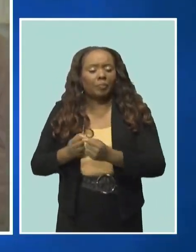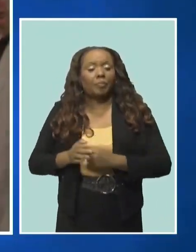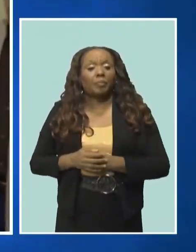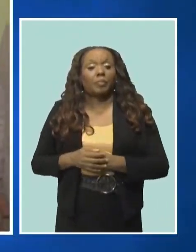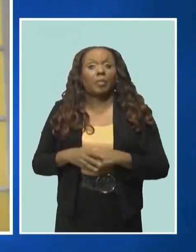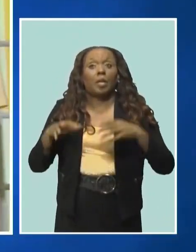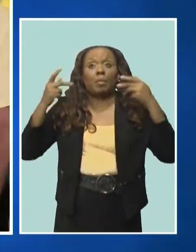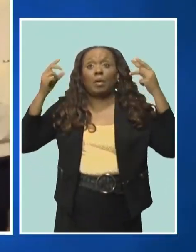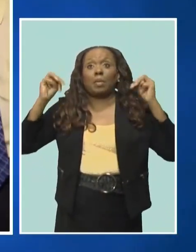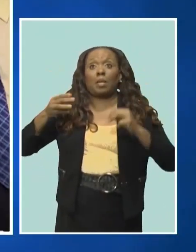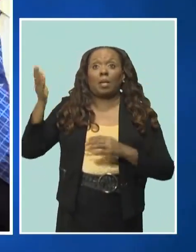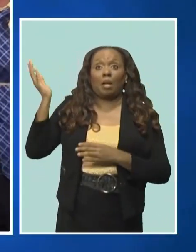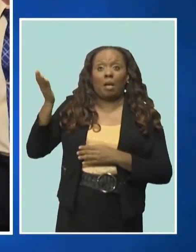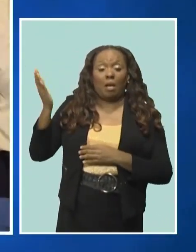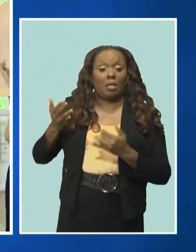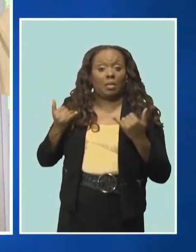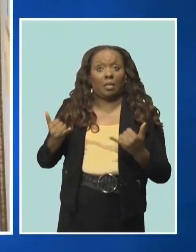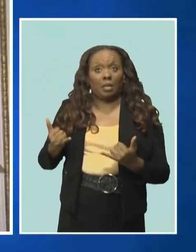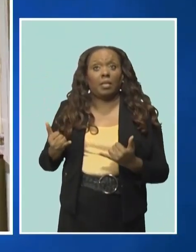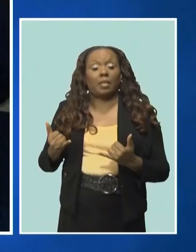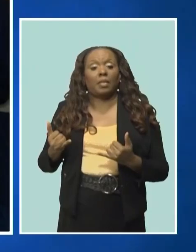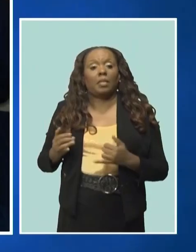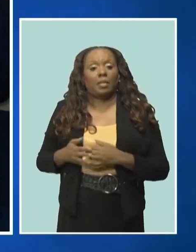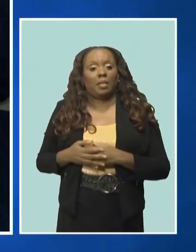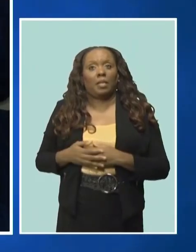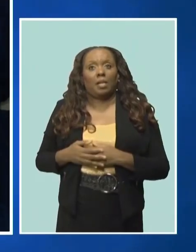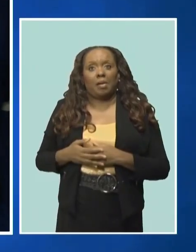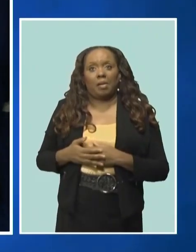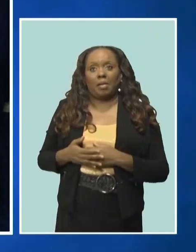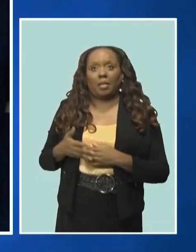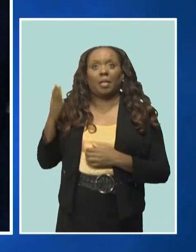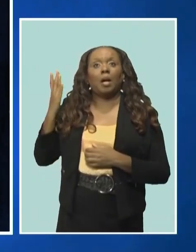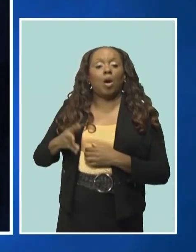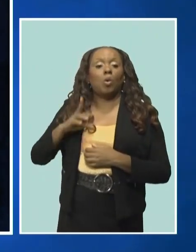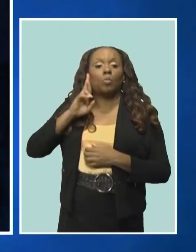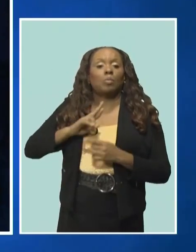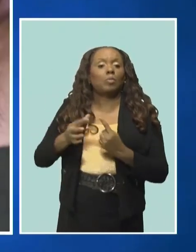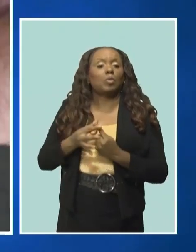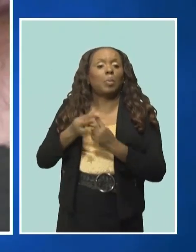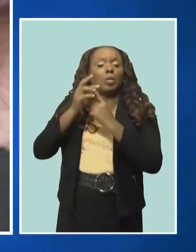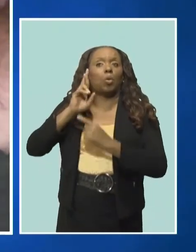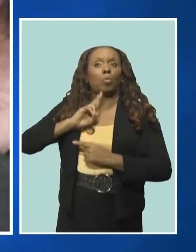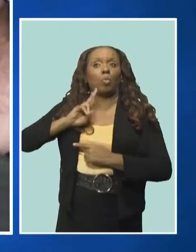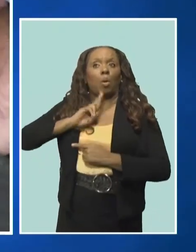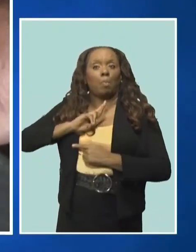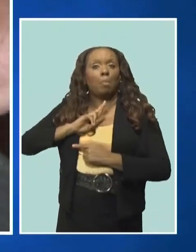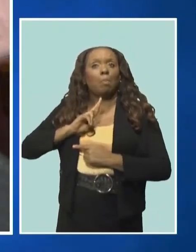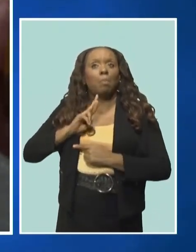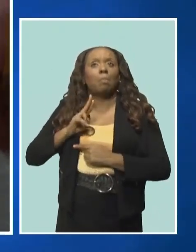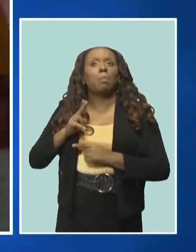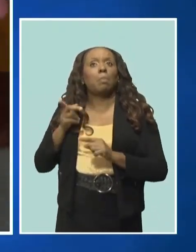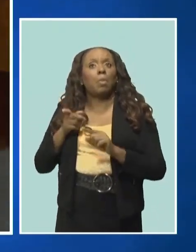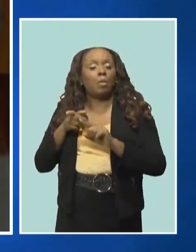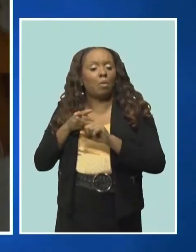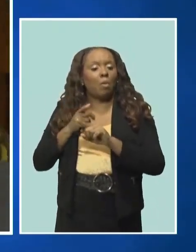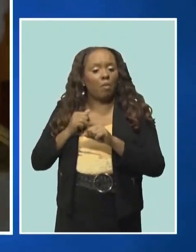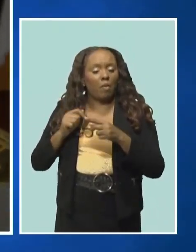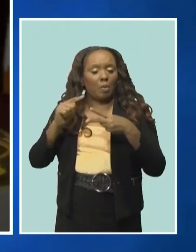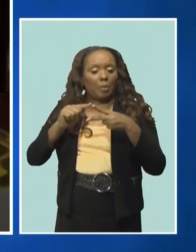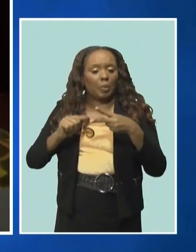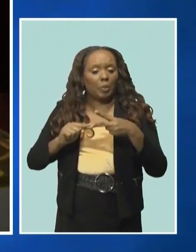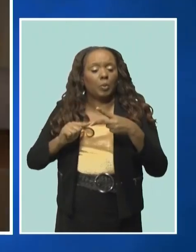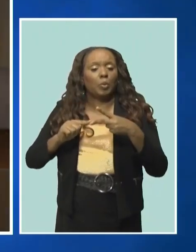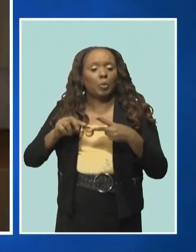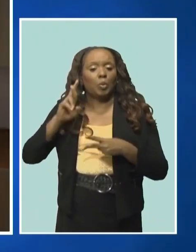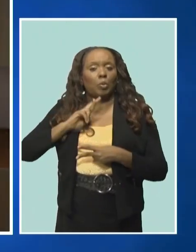at Ilara Court following a presentation of limited edition rum from Mount Gay Distilleries and Stade's West Indies Rum Distillery